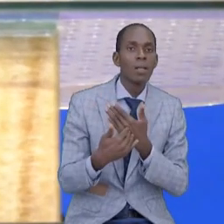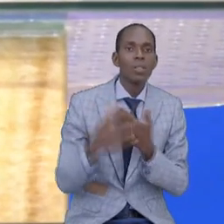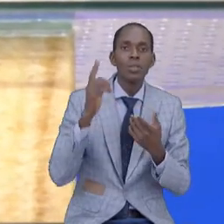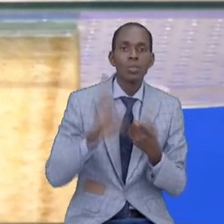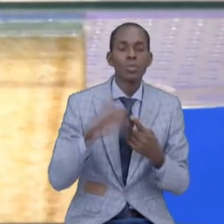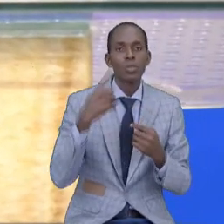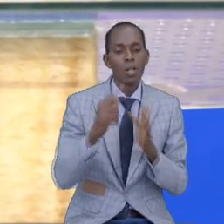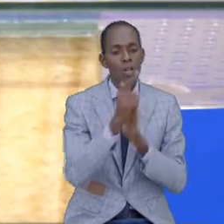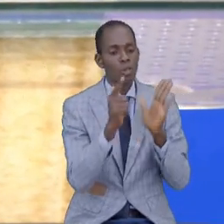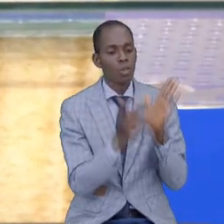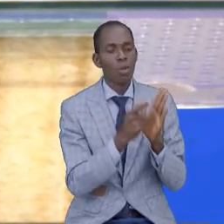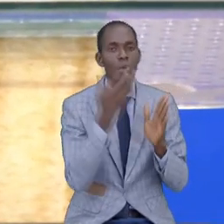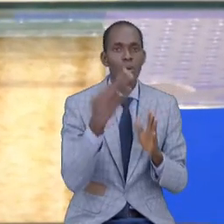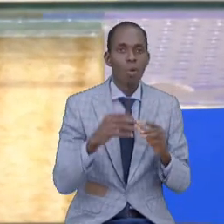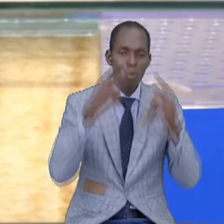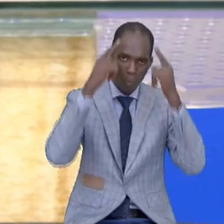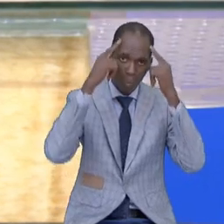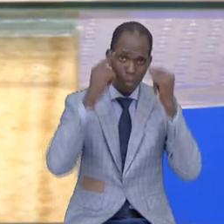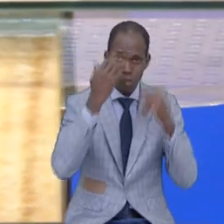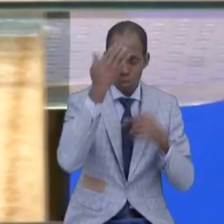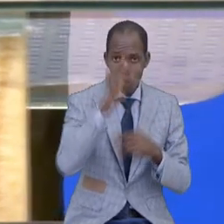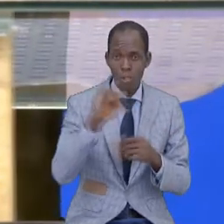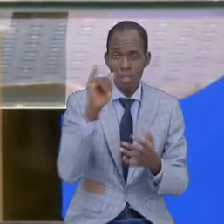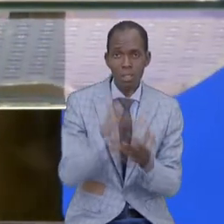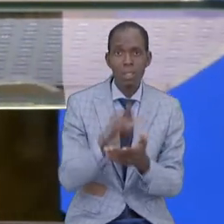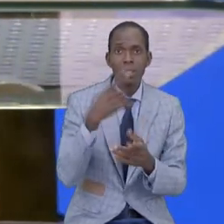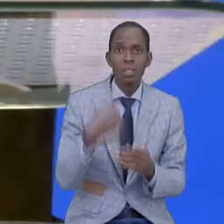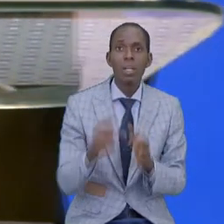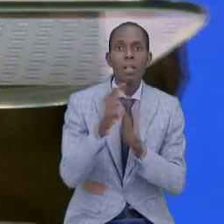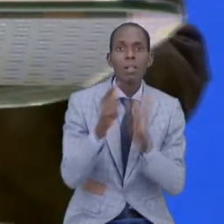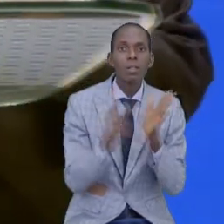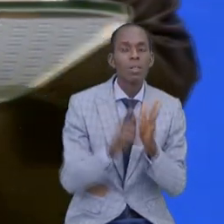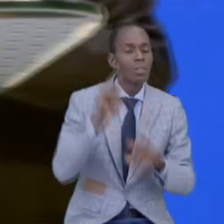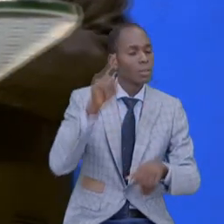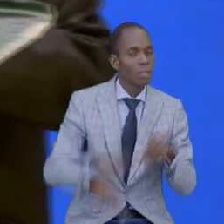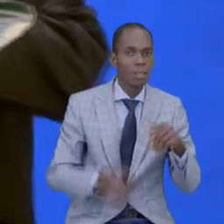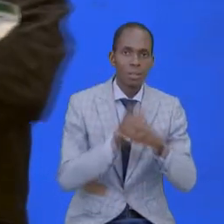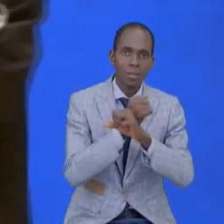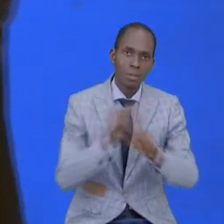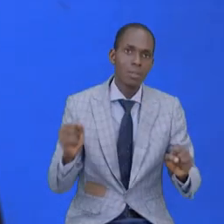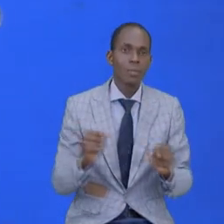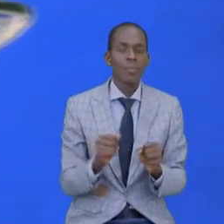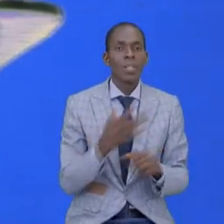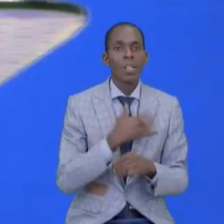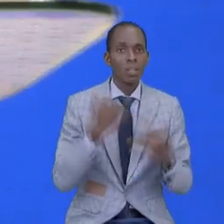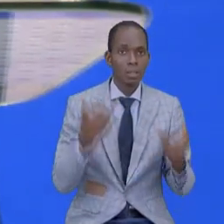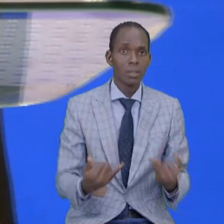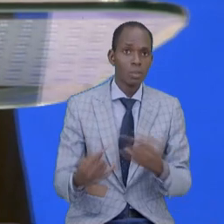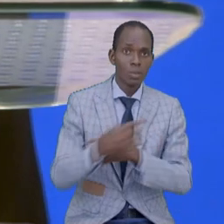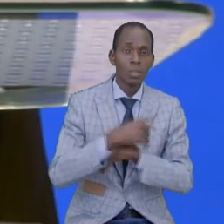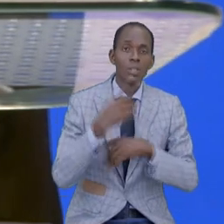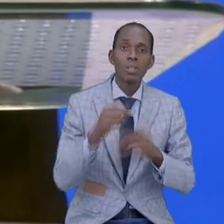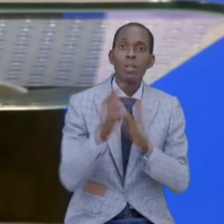law of Moses, knowing that the law could not save. Until today, the